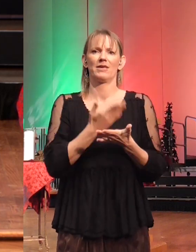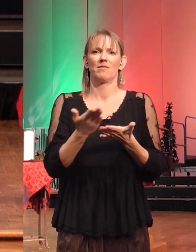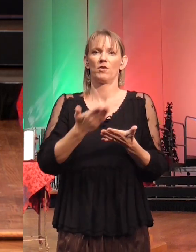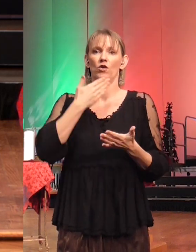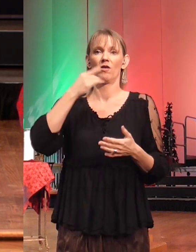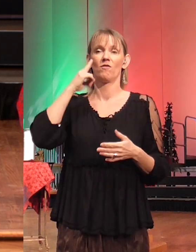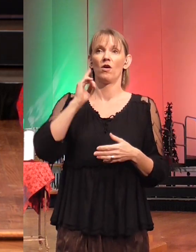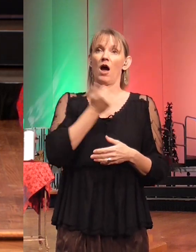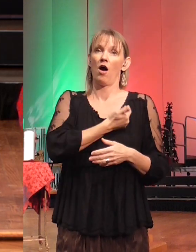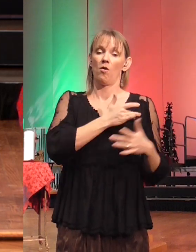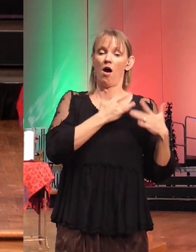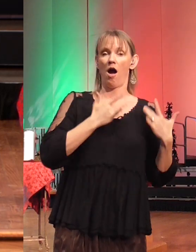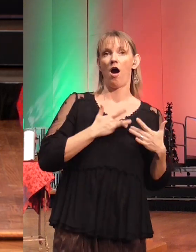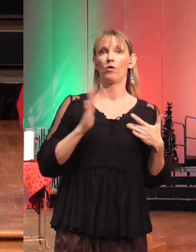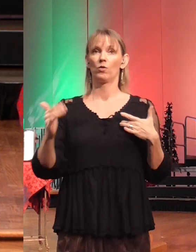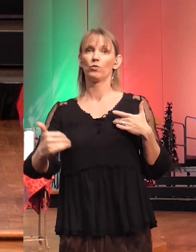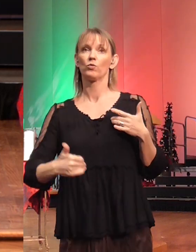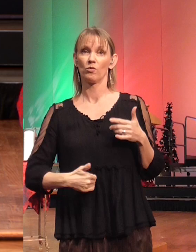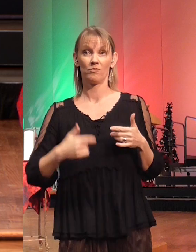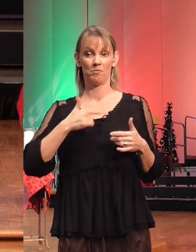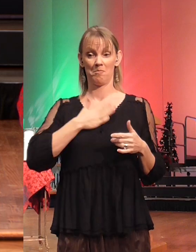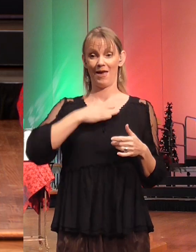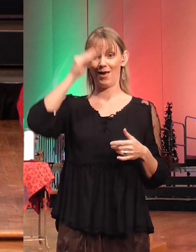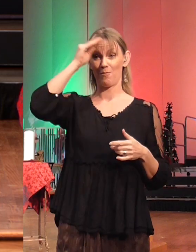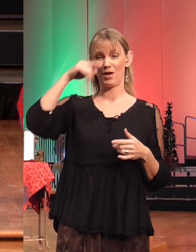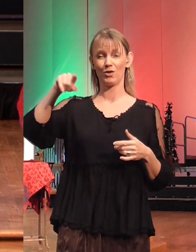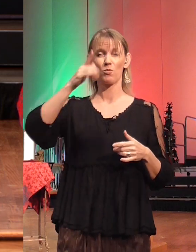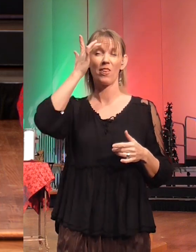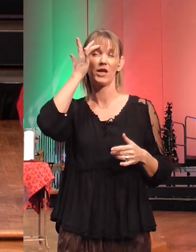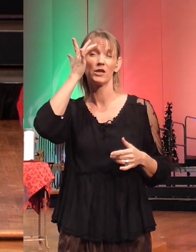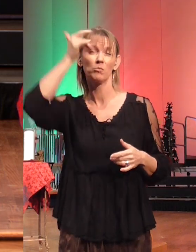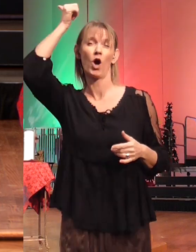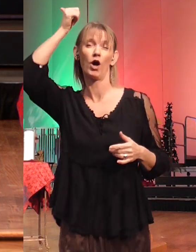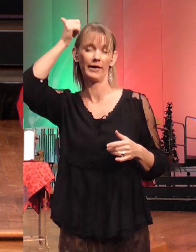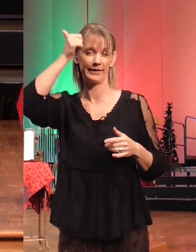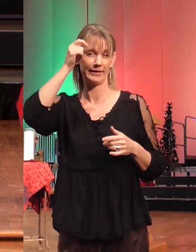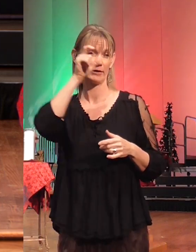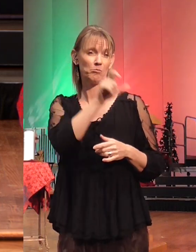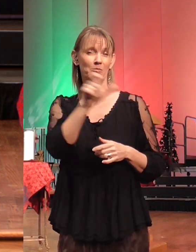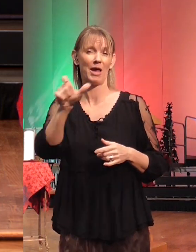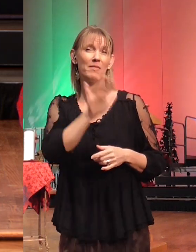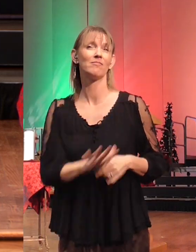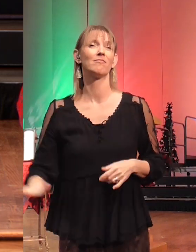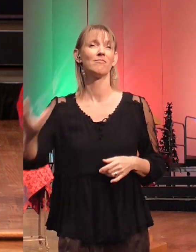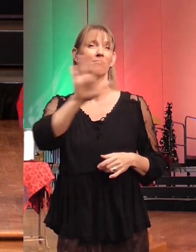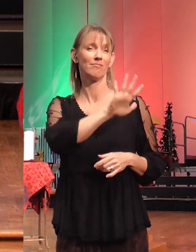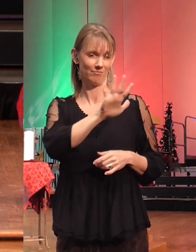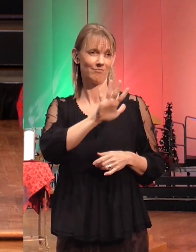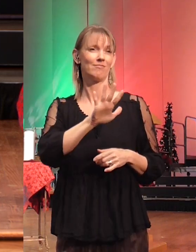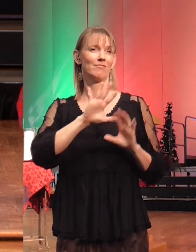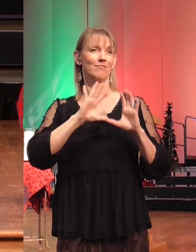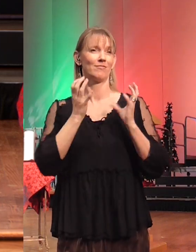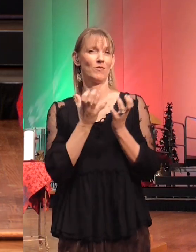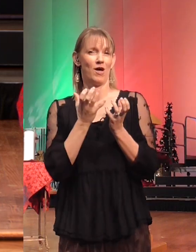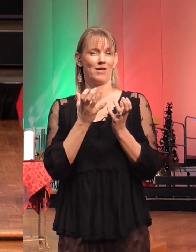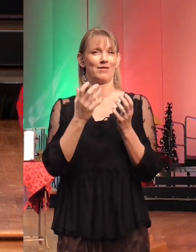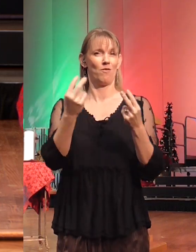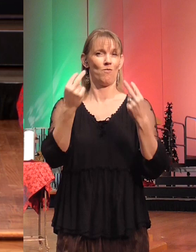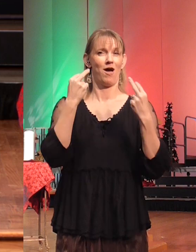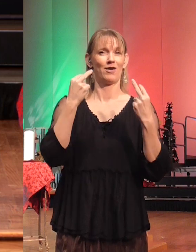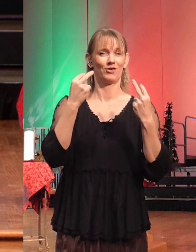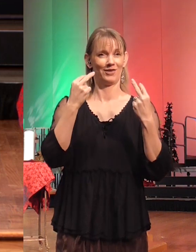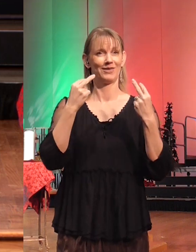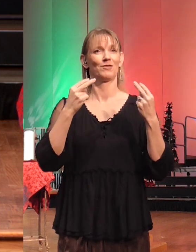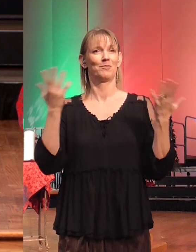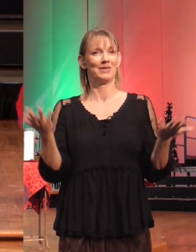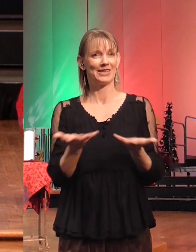for our heart and soul. So in my opinion, you're like the smartest people in Denver Metro or wherever you're watching us from today for being here,